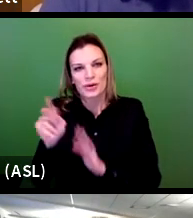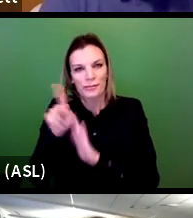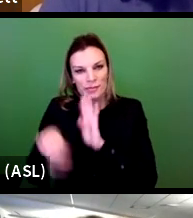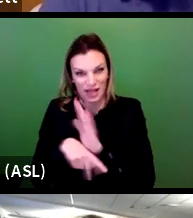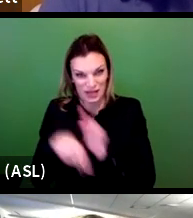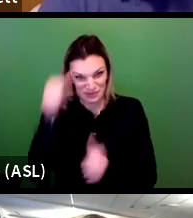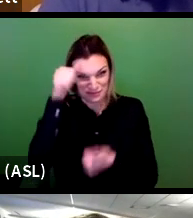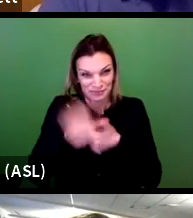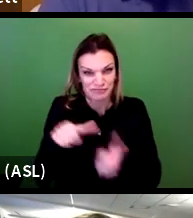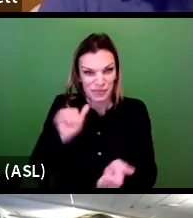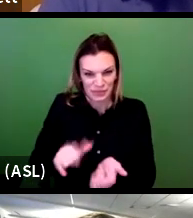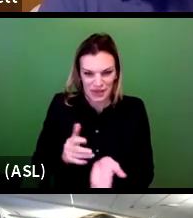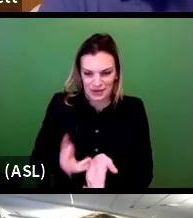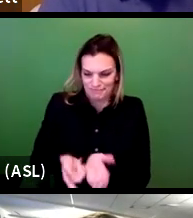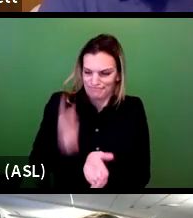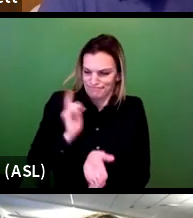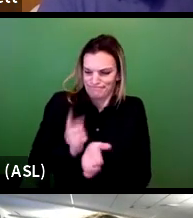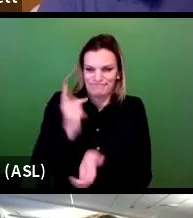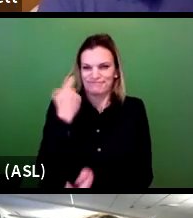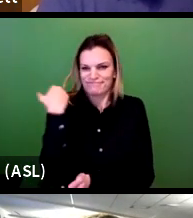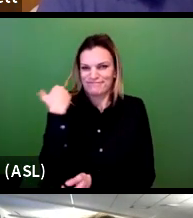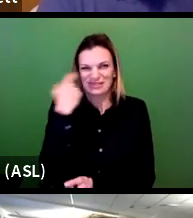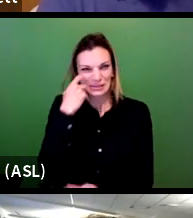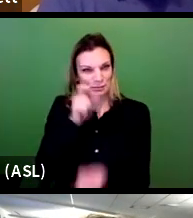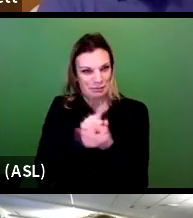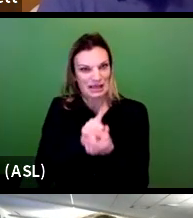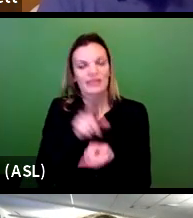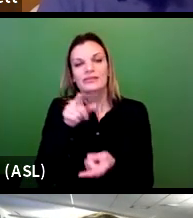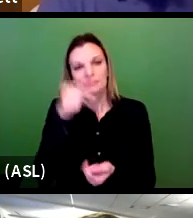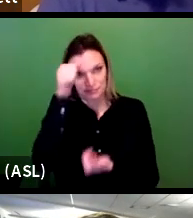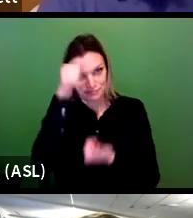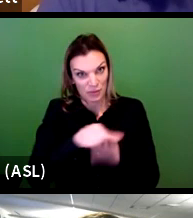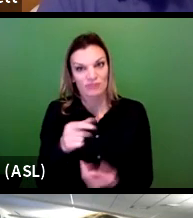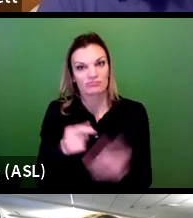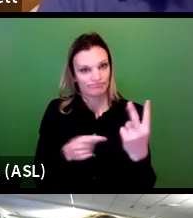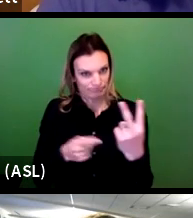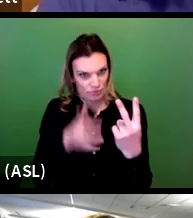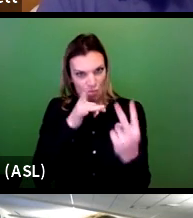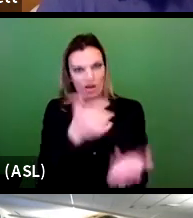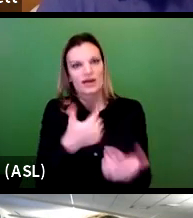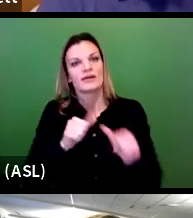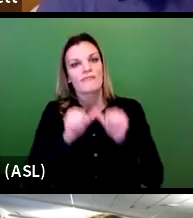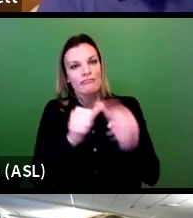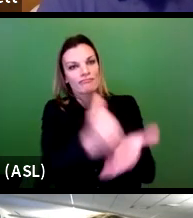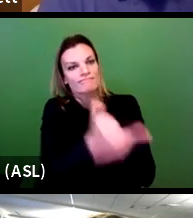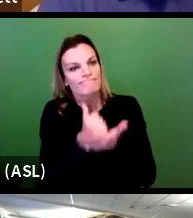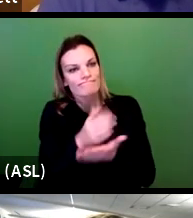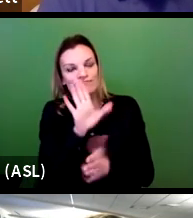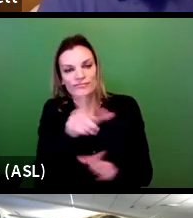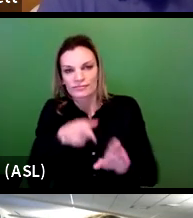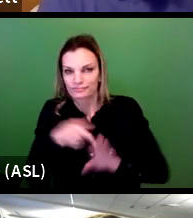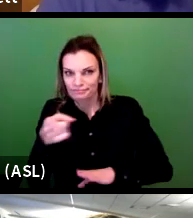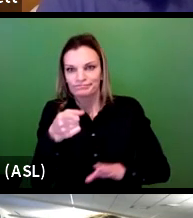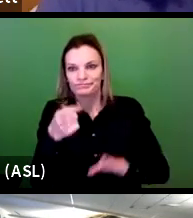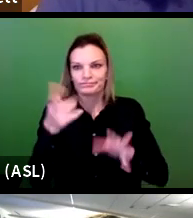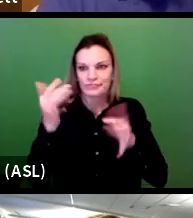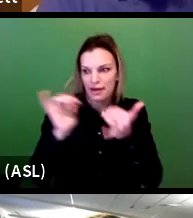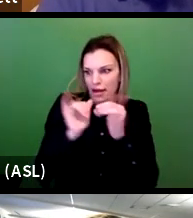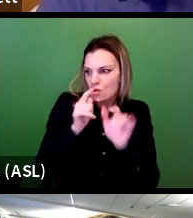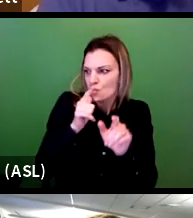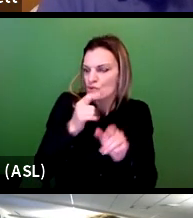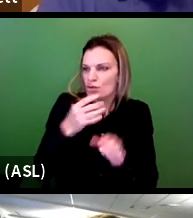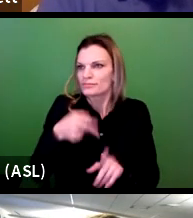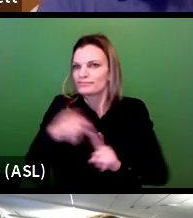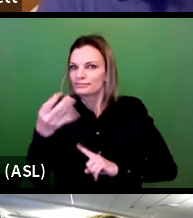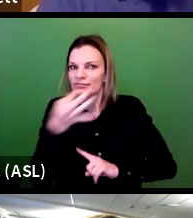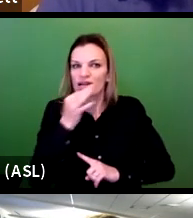first 2-day convening. They are able to help us facilitate expert speakers and facilitate these